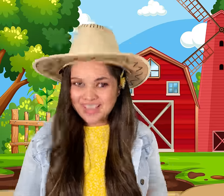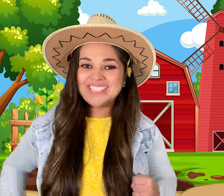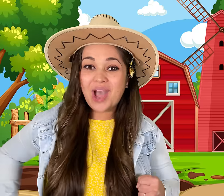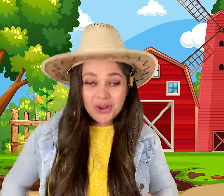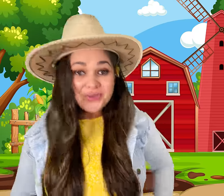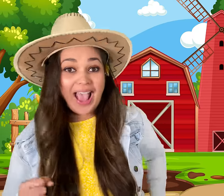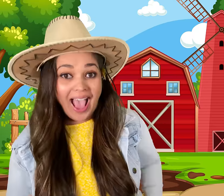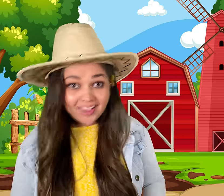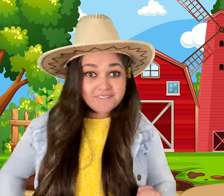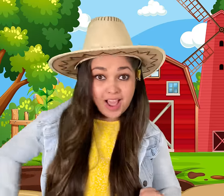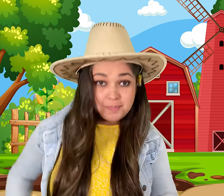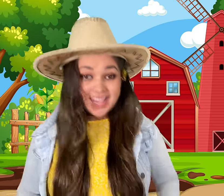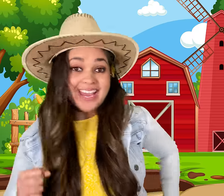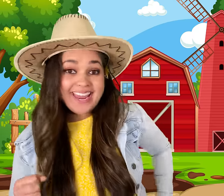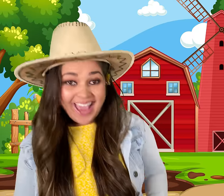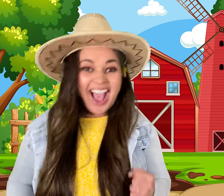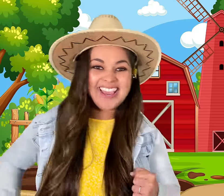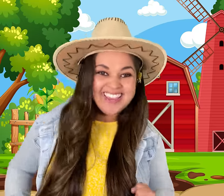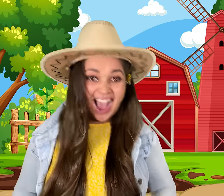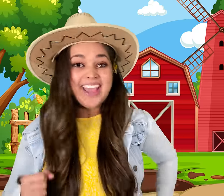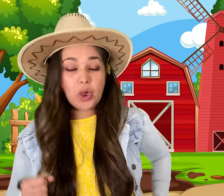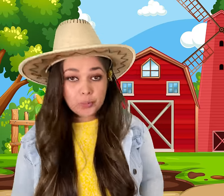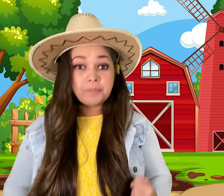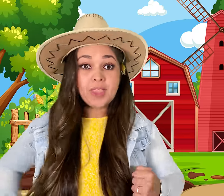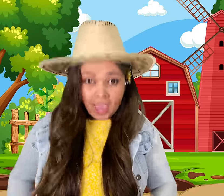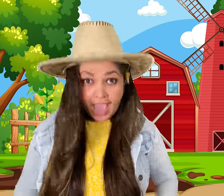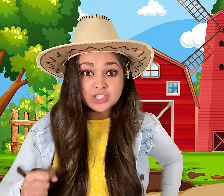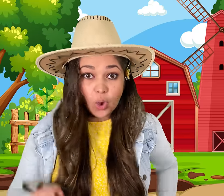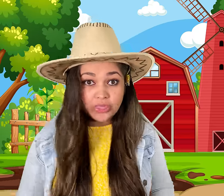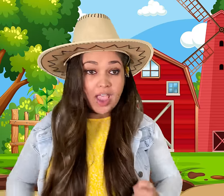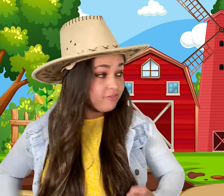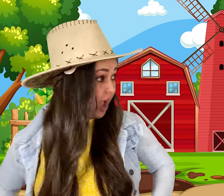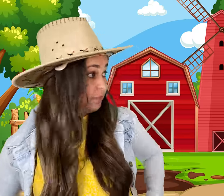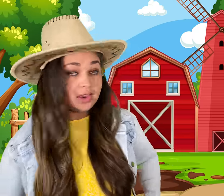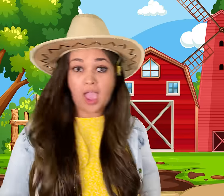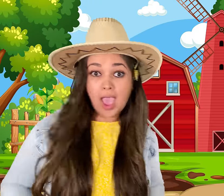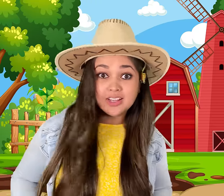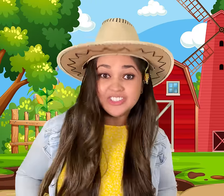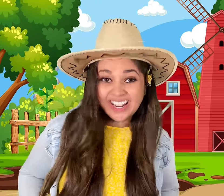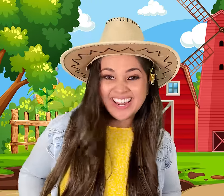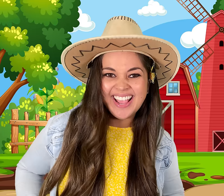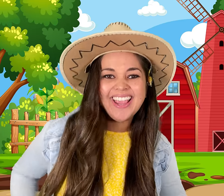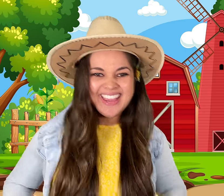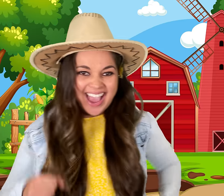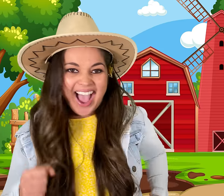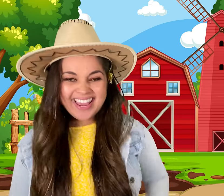Old MacDonald had a farm, E-I-E-I-O. And on that farm he had a